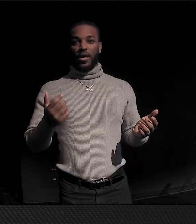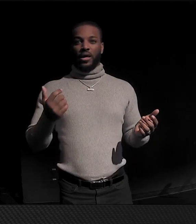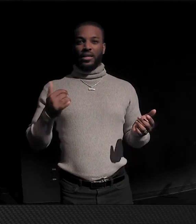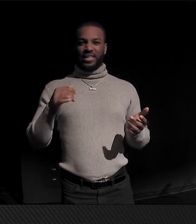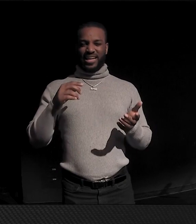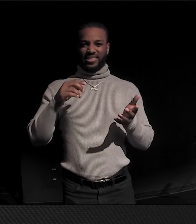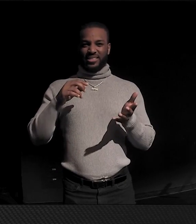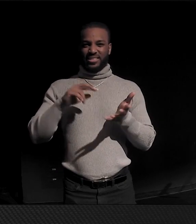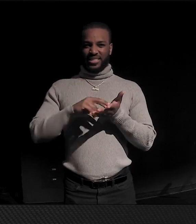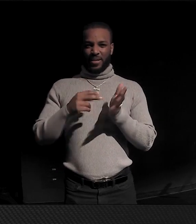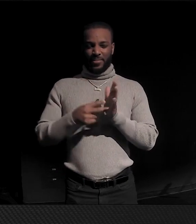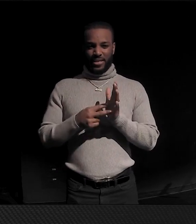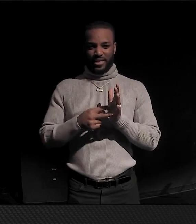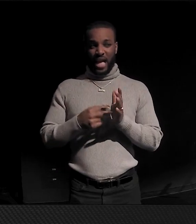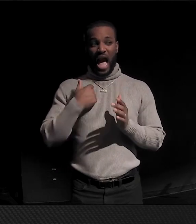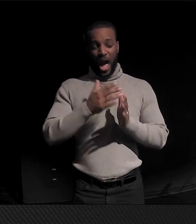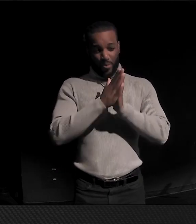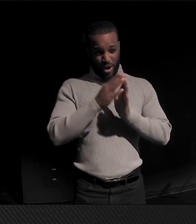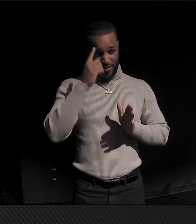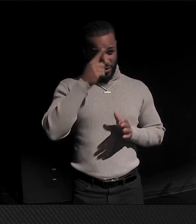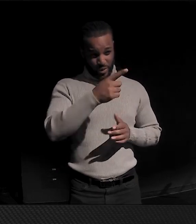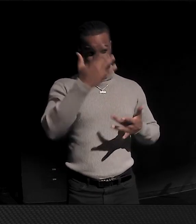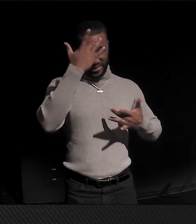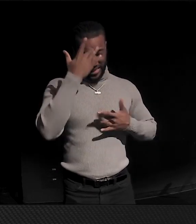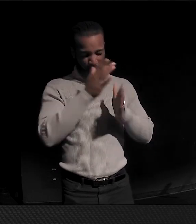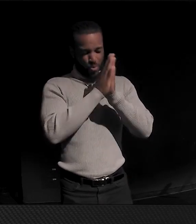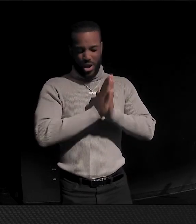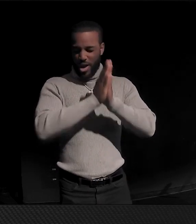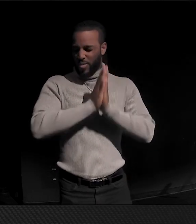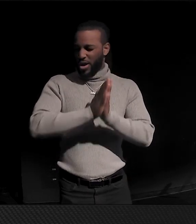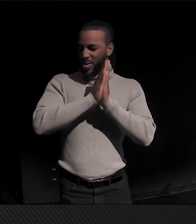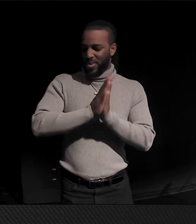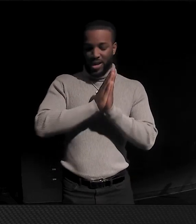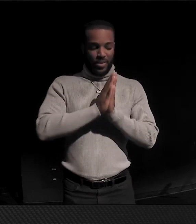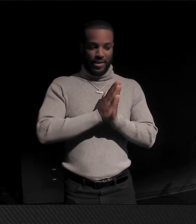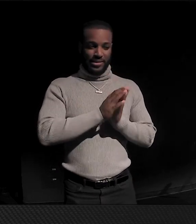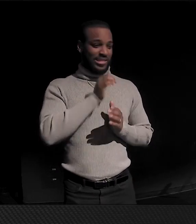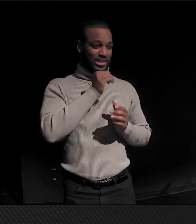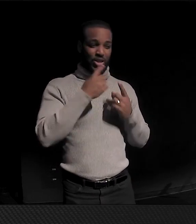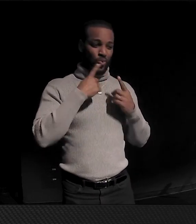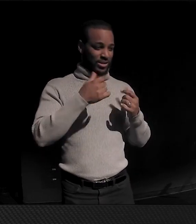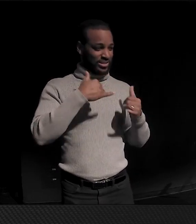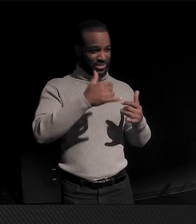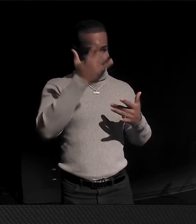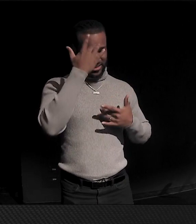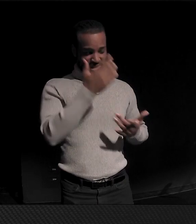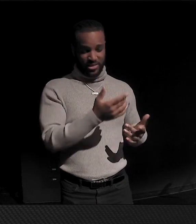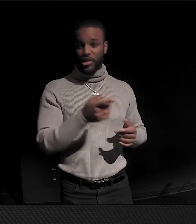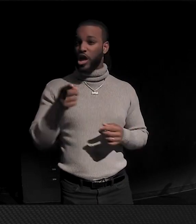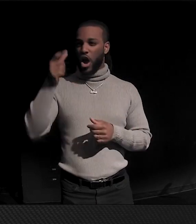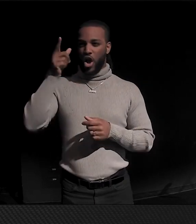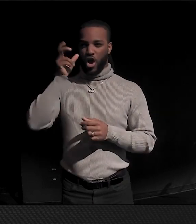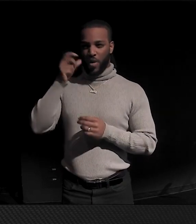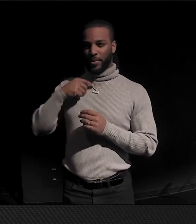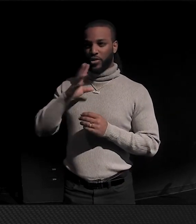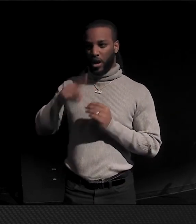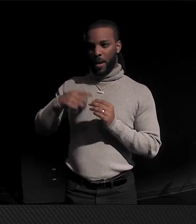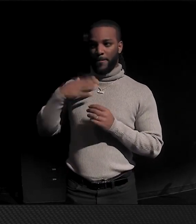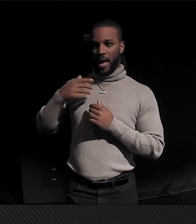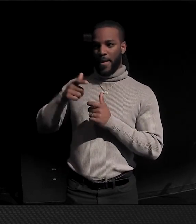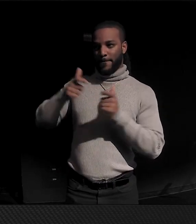that mean I don't have much faith? Is that how it works? 8 years ago, you guys have heard me talk about my big brother, one of my best friends in the